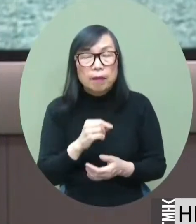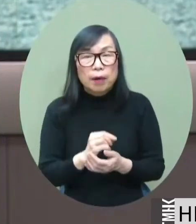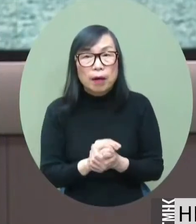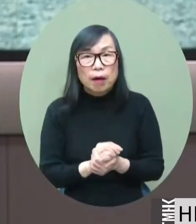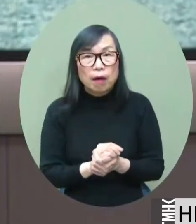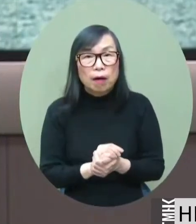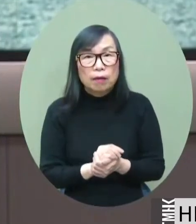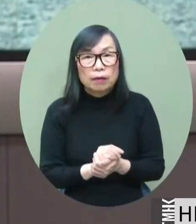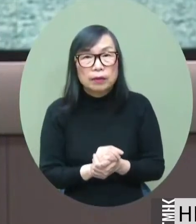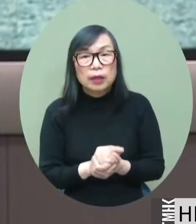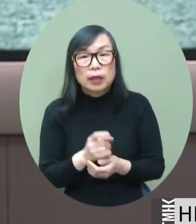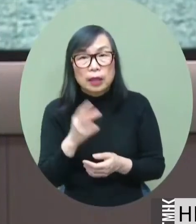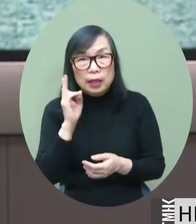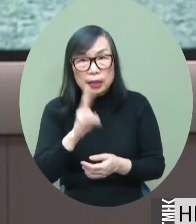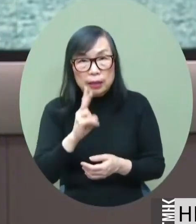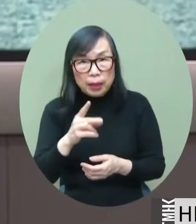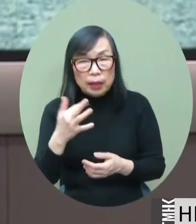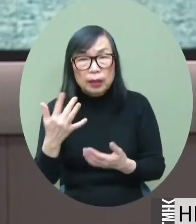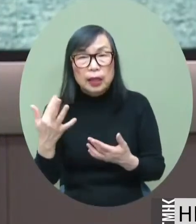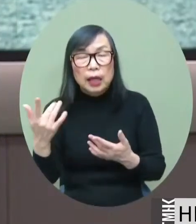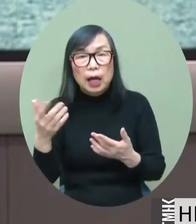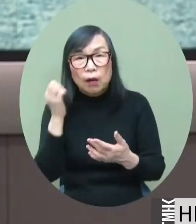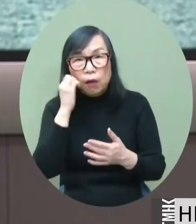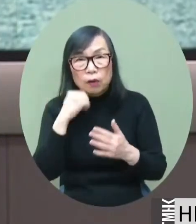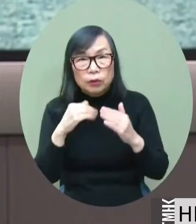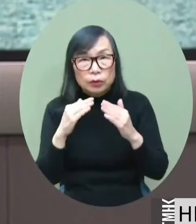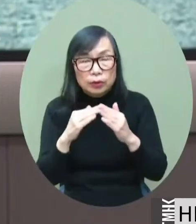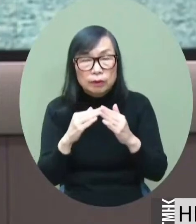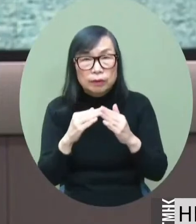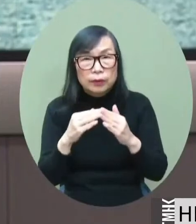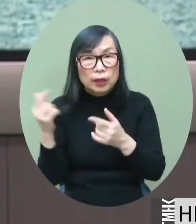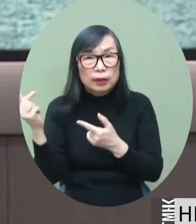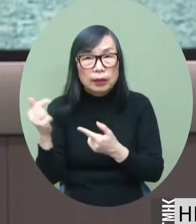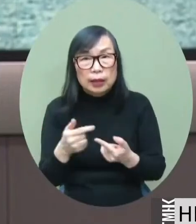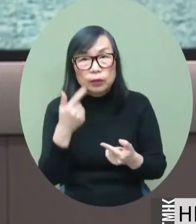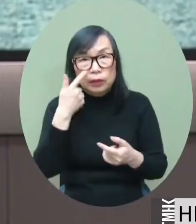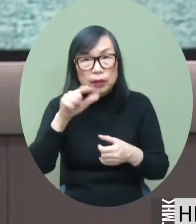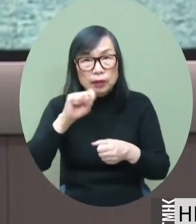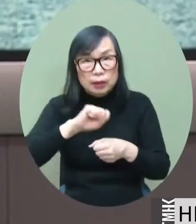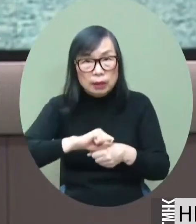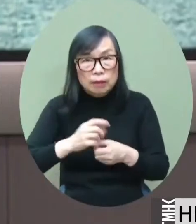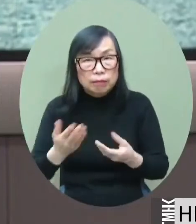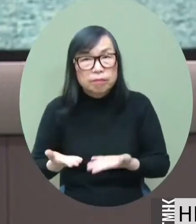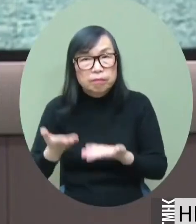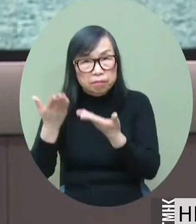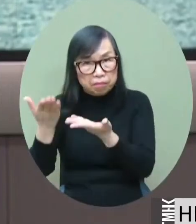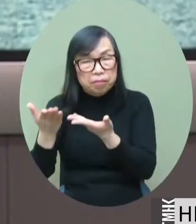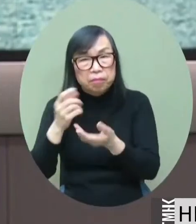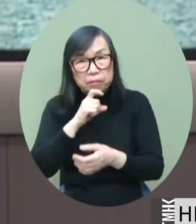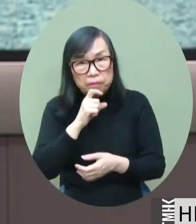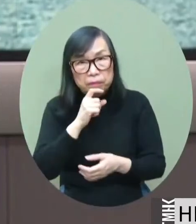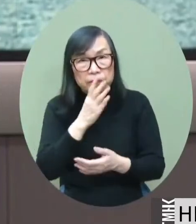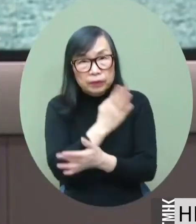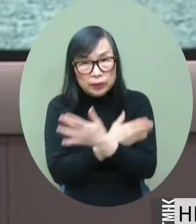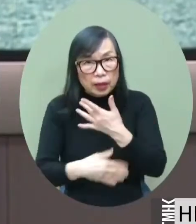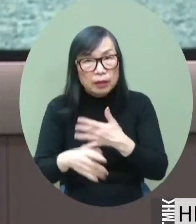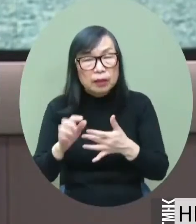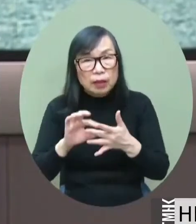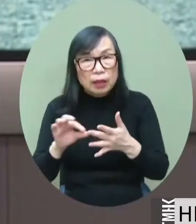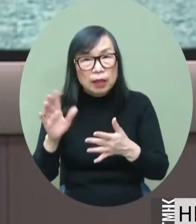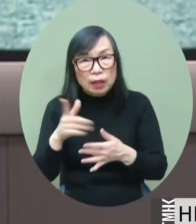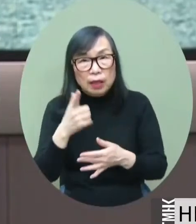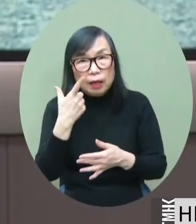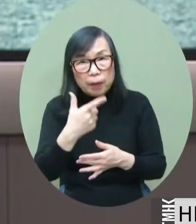week, in the past 7 days, we have 200-odd LCHEs continuing to have new